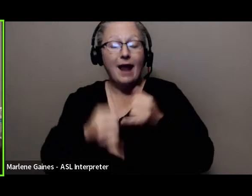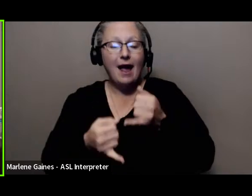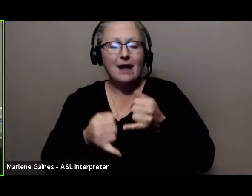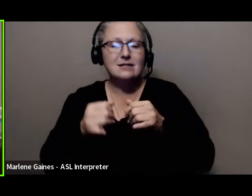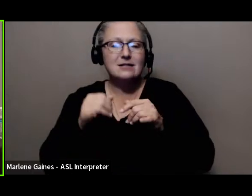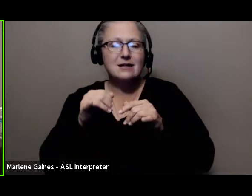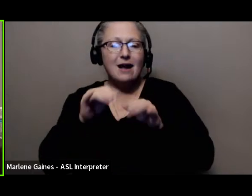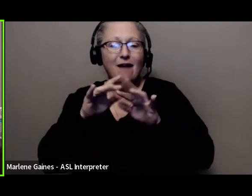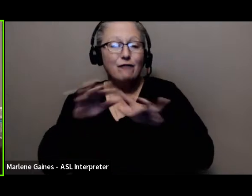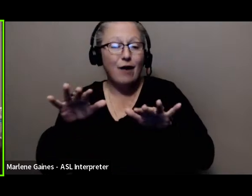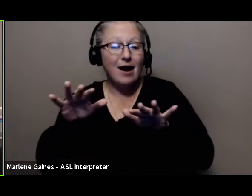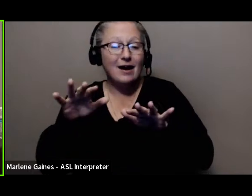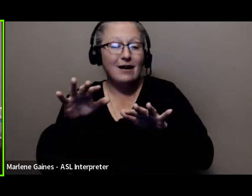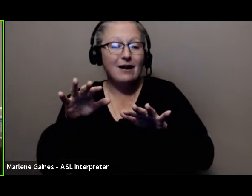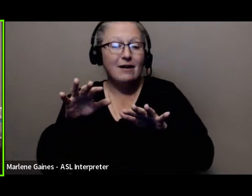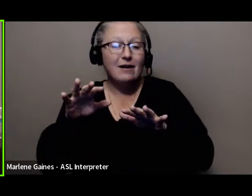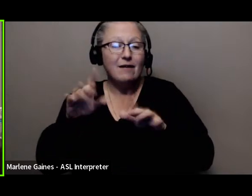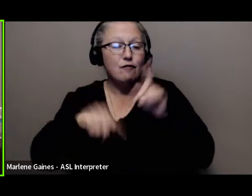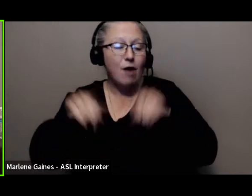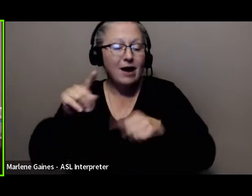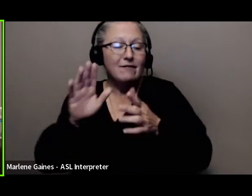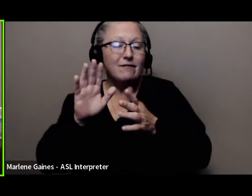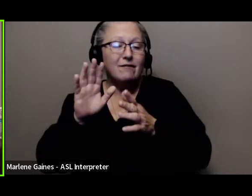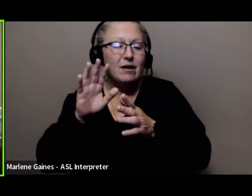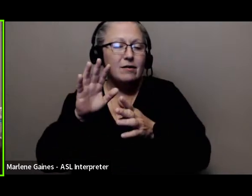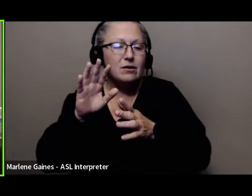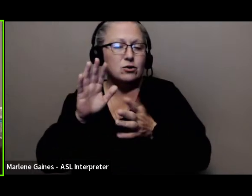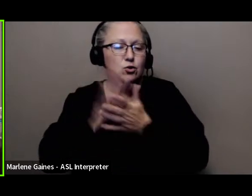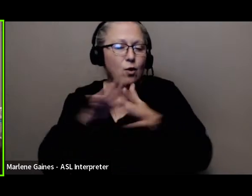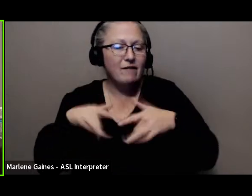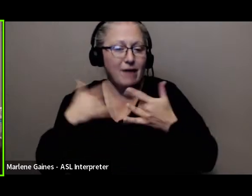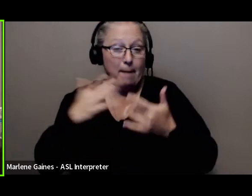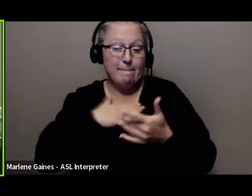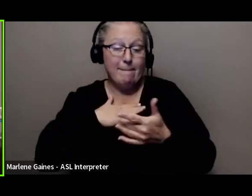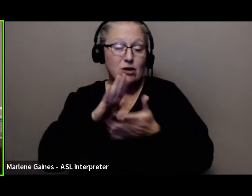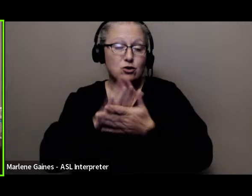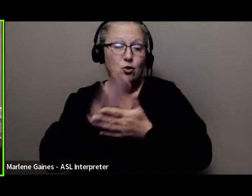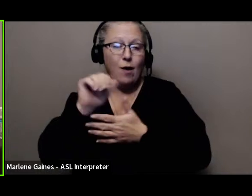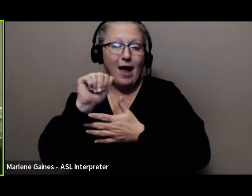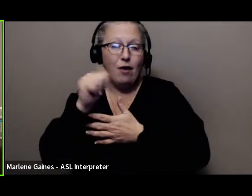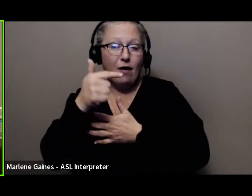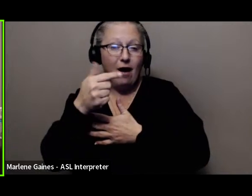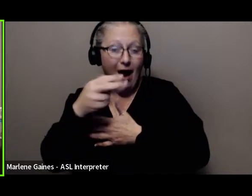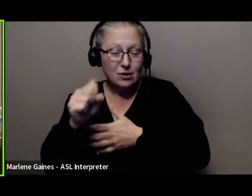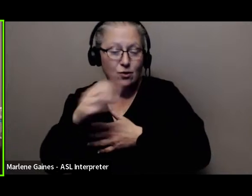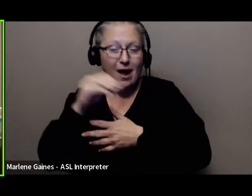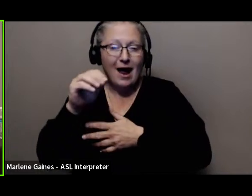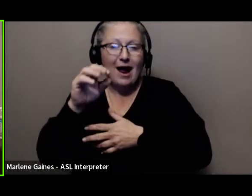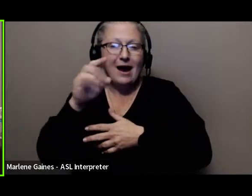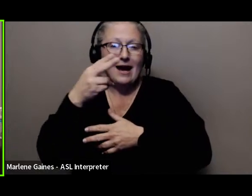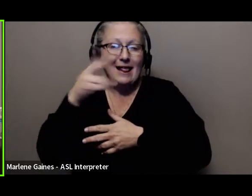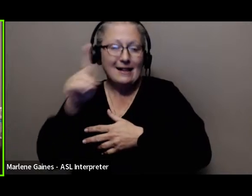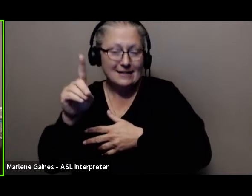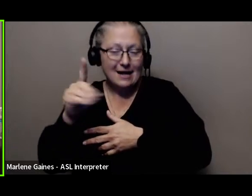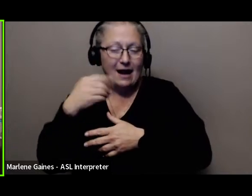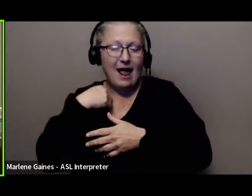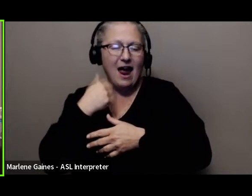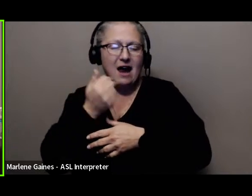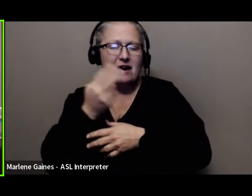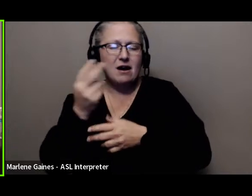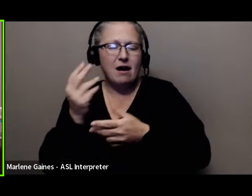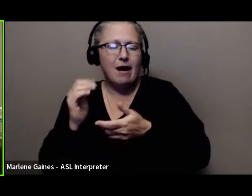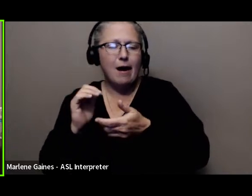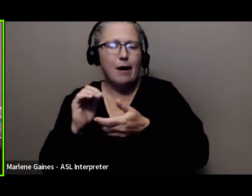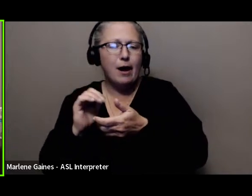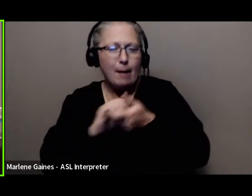of inter-school events. I know my school, Aragon and Hillsdale, had a couple of collaborations in